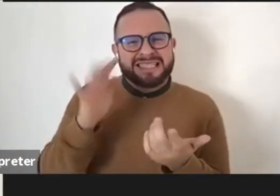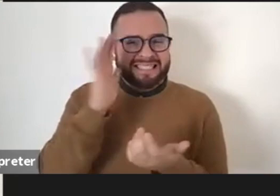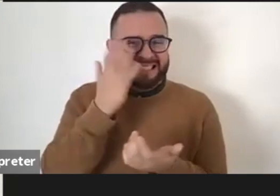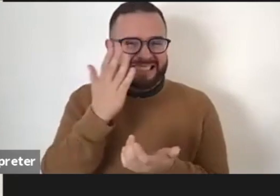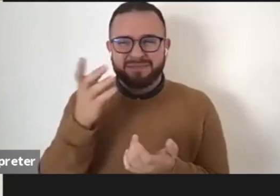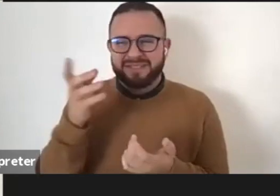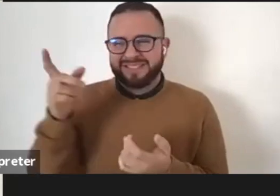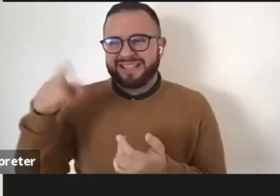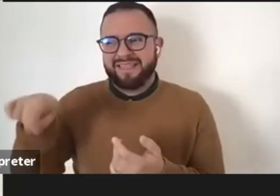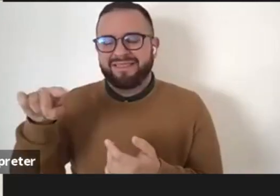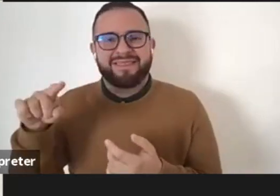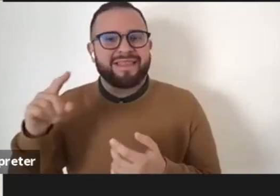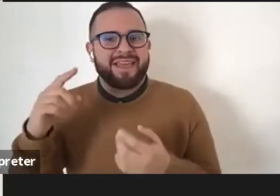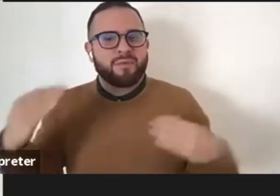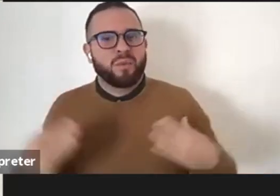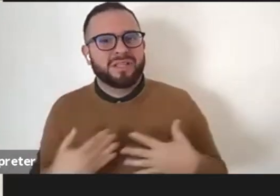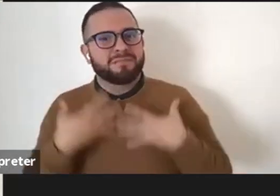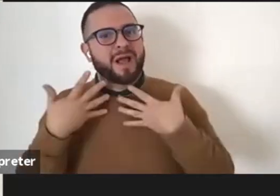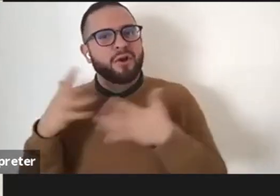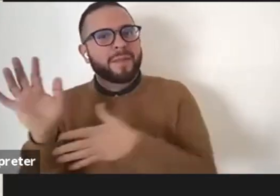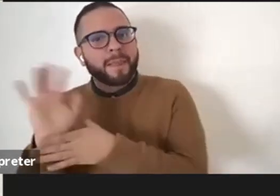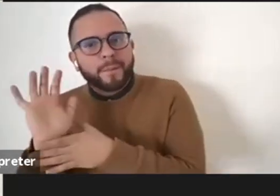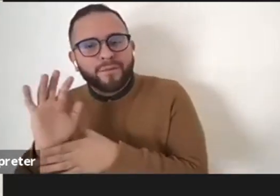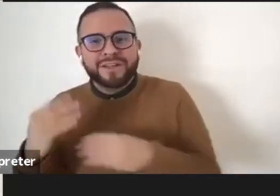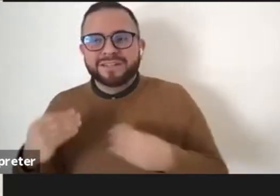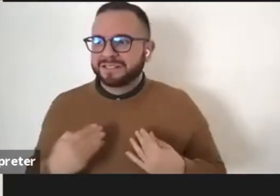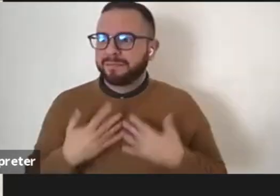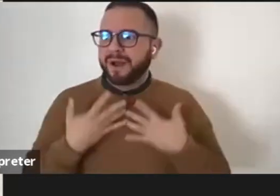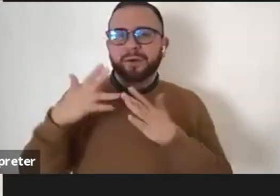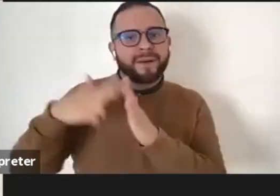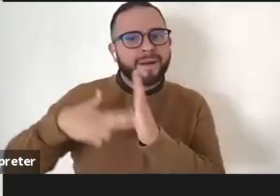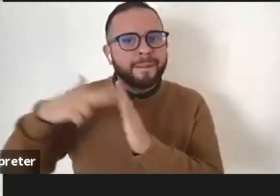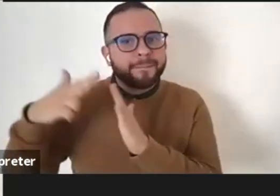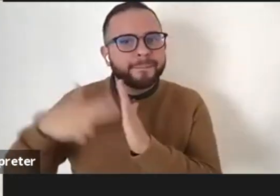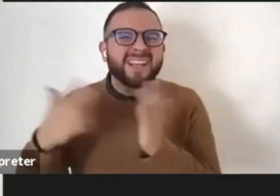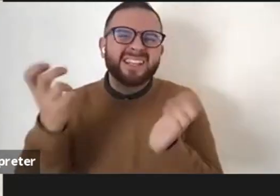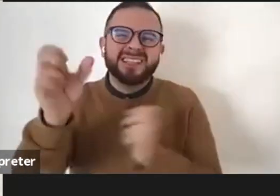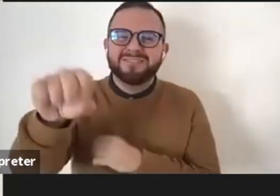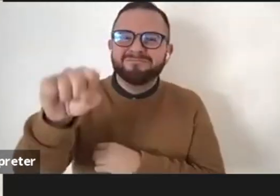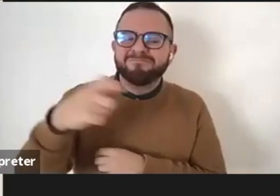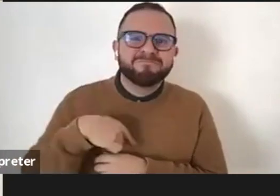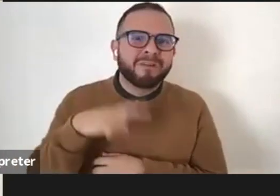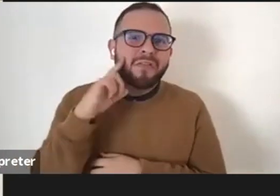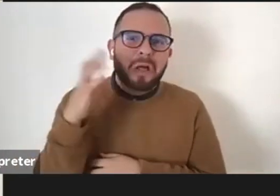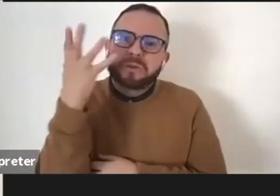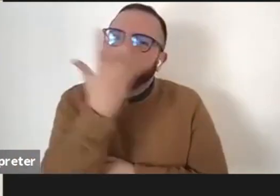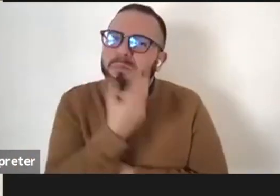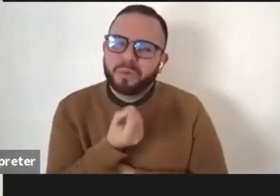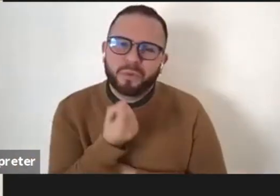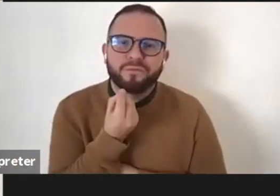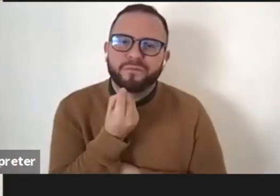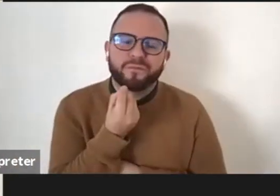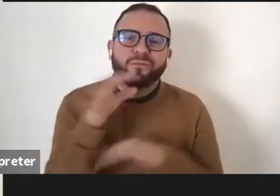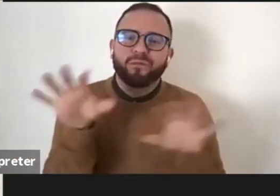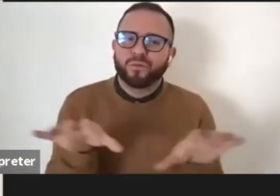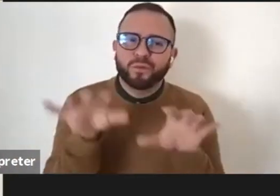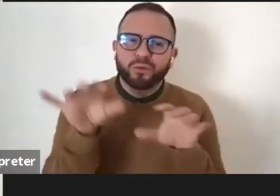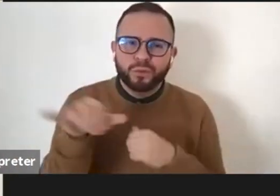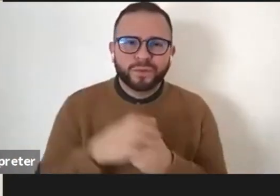too. And I thought it was just beautiful to do that.